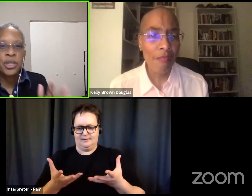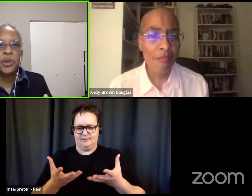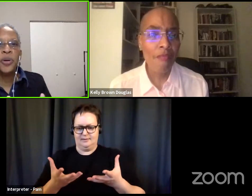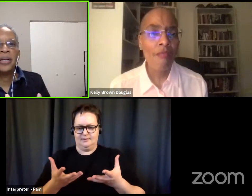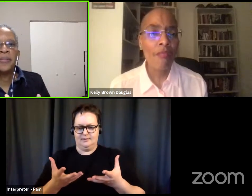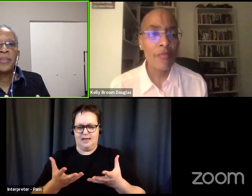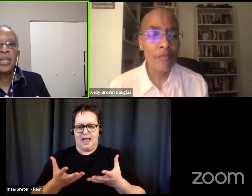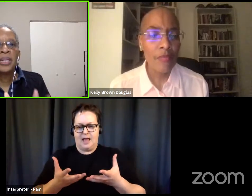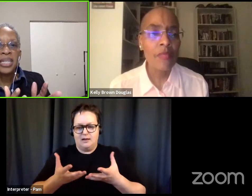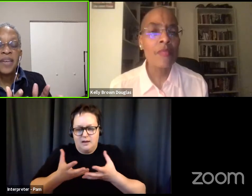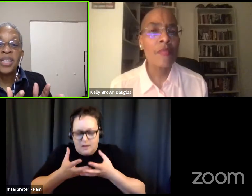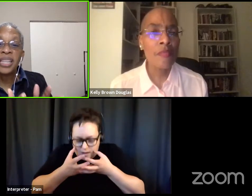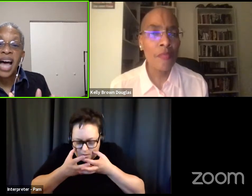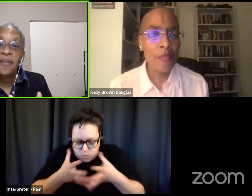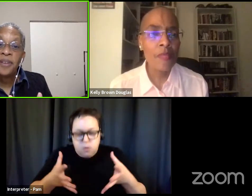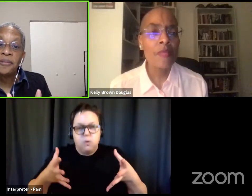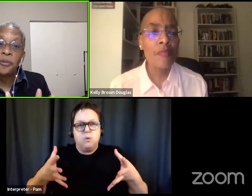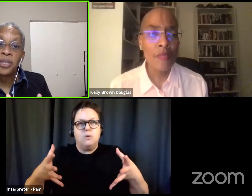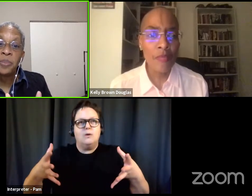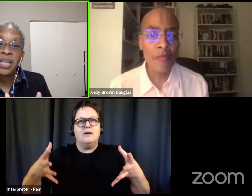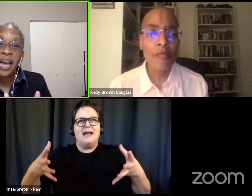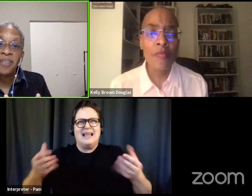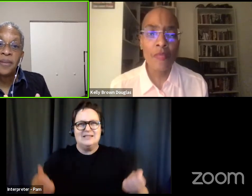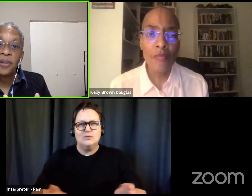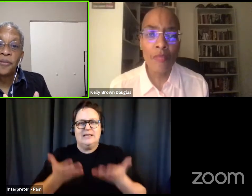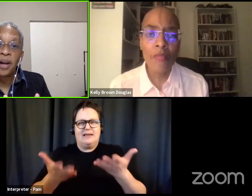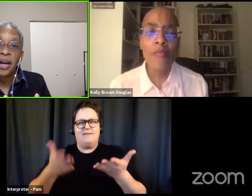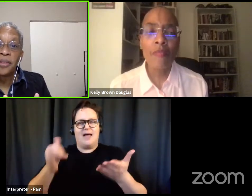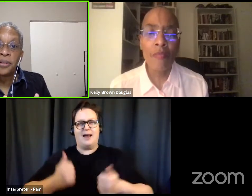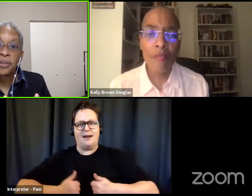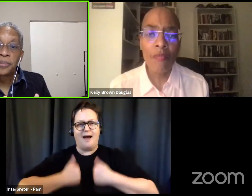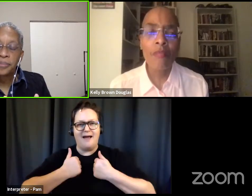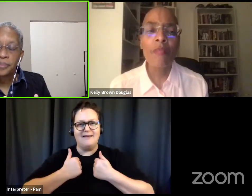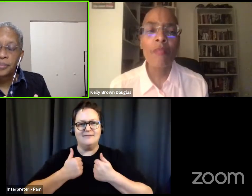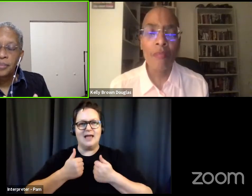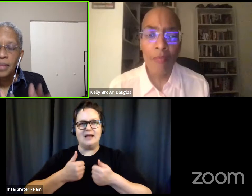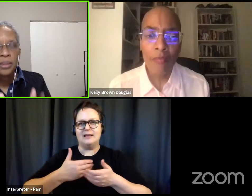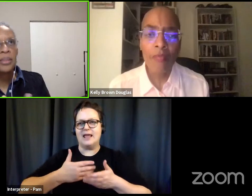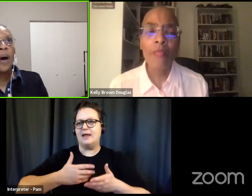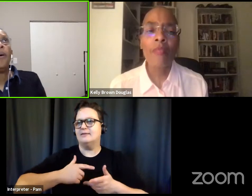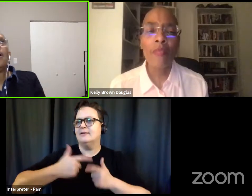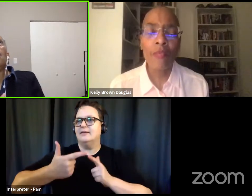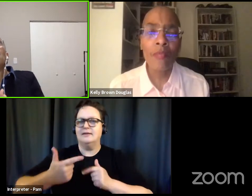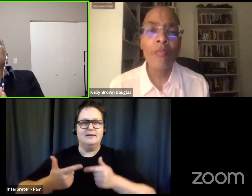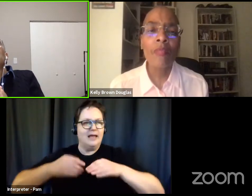air into it to give it life and for it to be life giving for others?